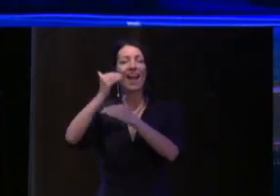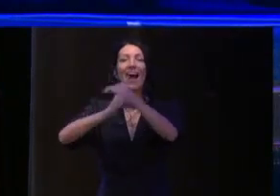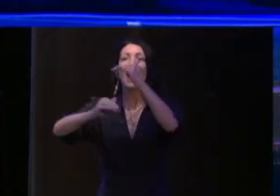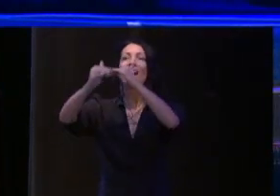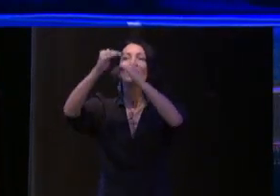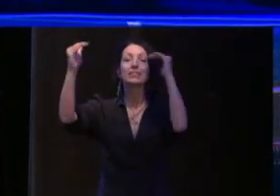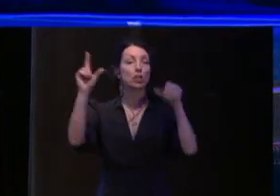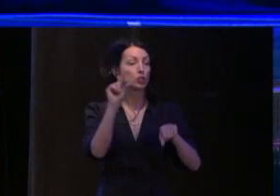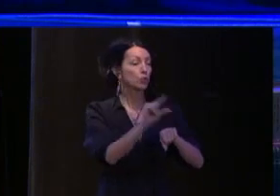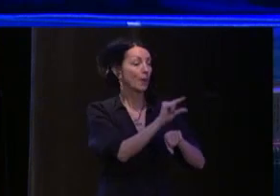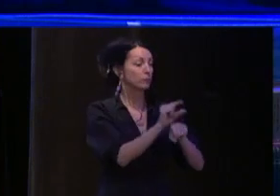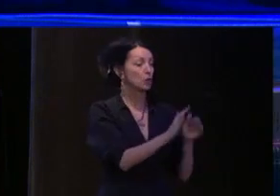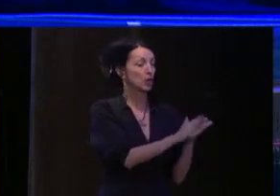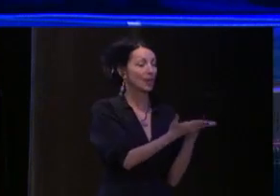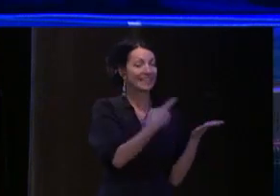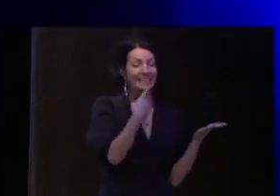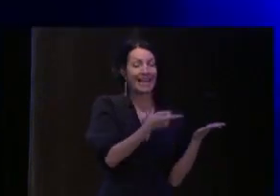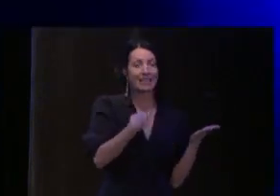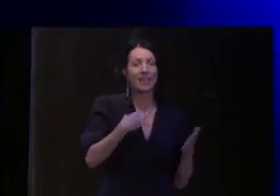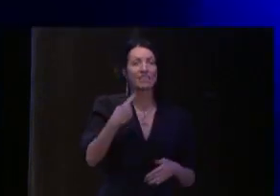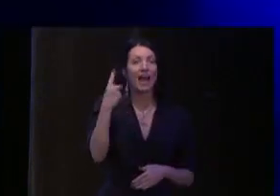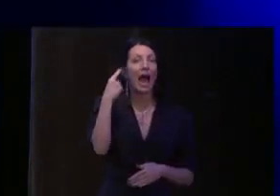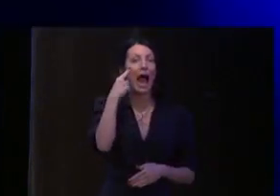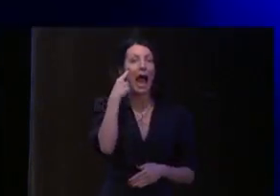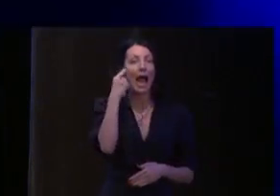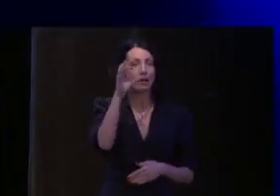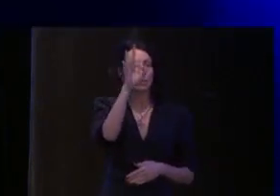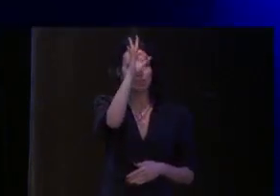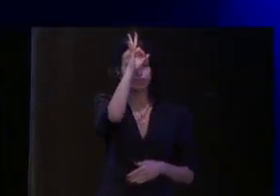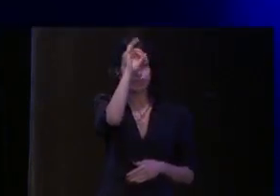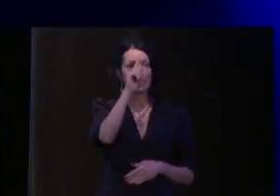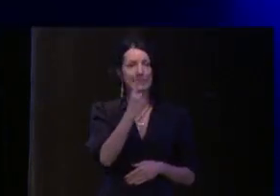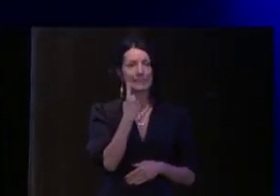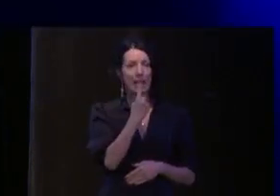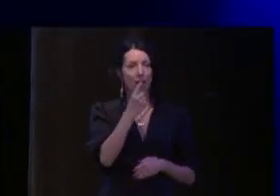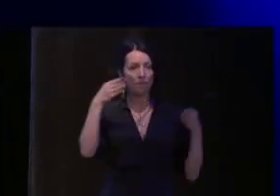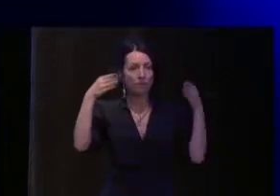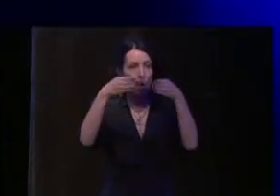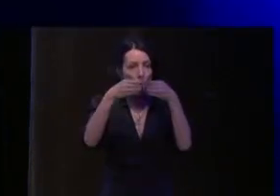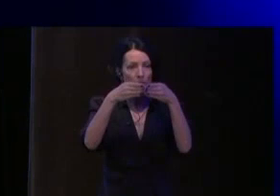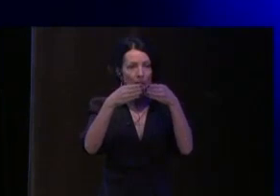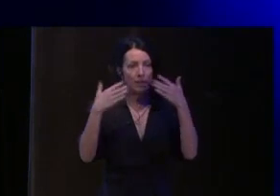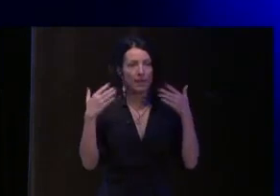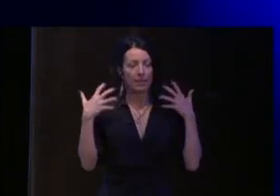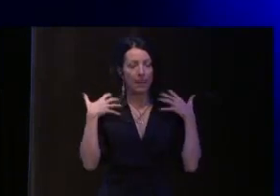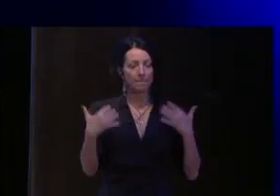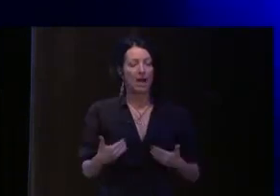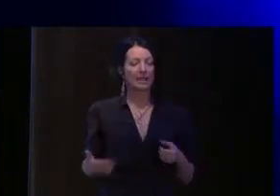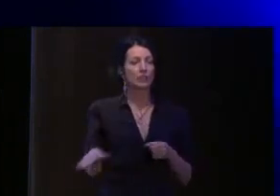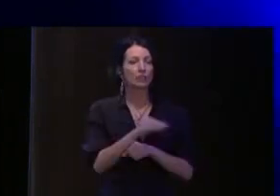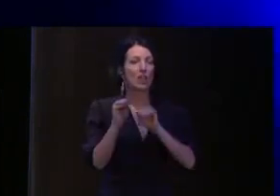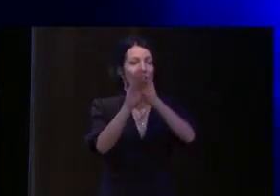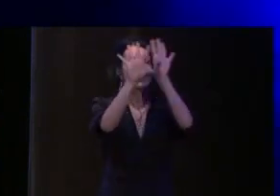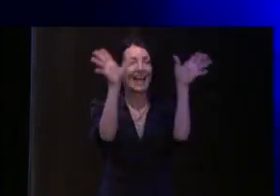As Scripture would say, as thy eye is single, thy body shall be full of light. And we've been working with this particular theme over the